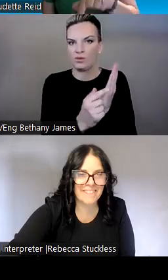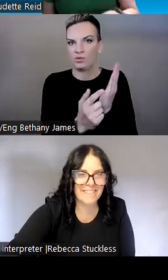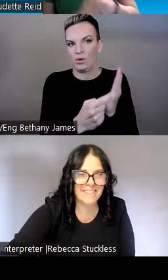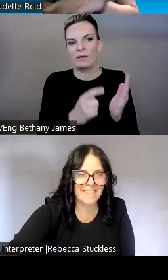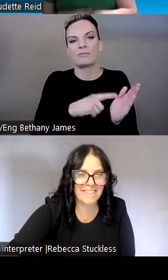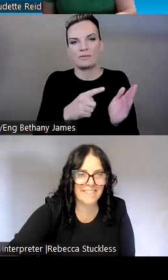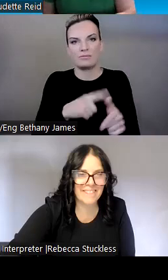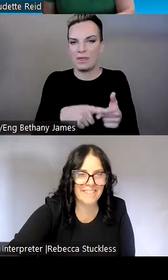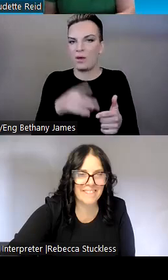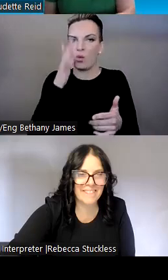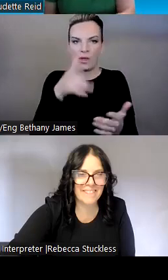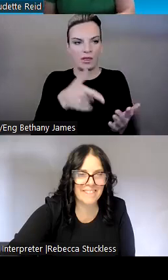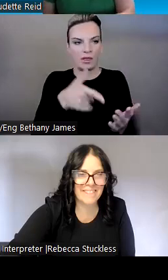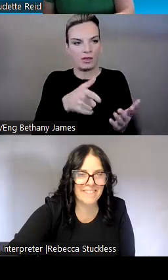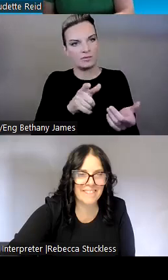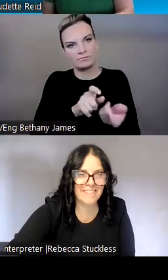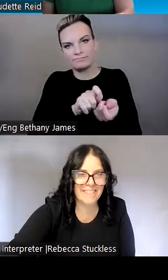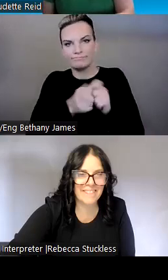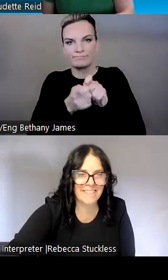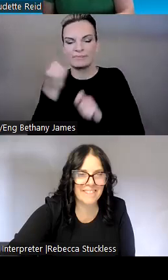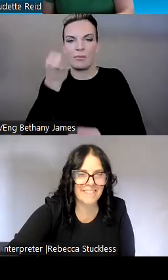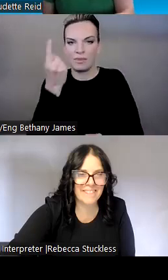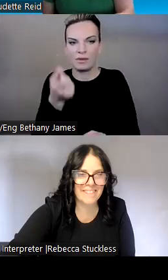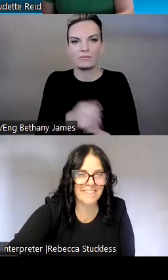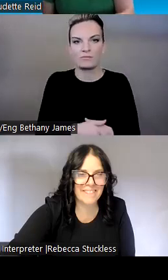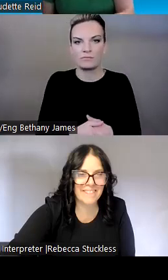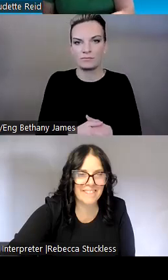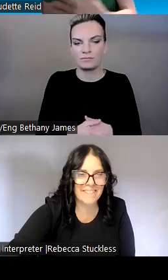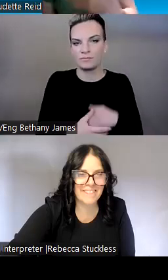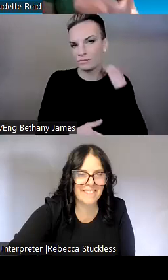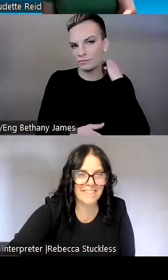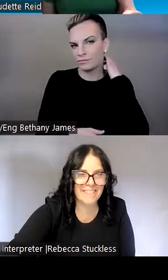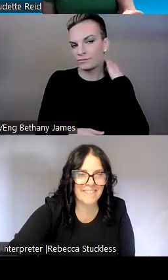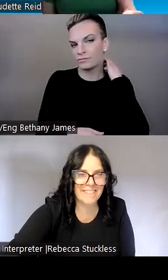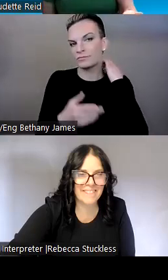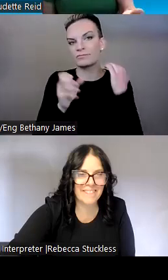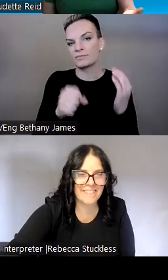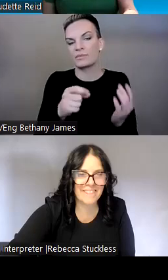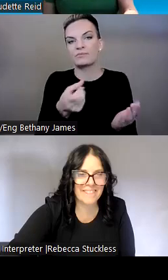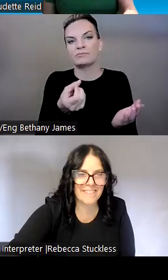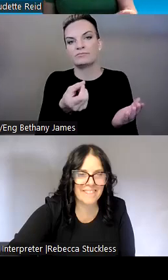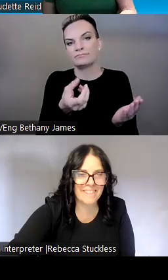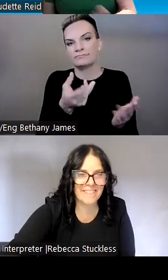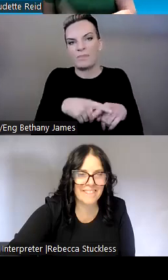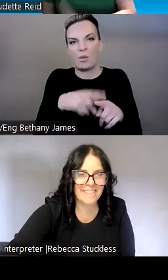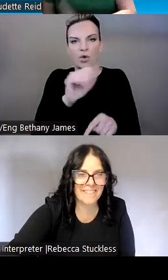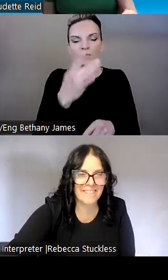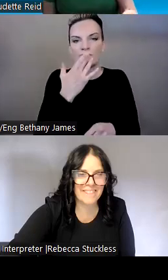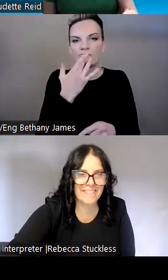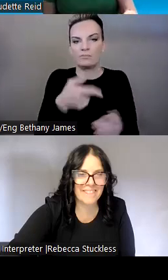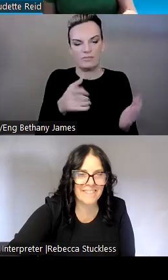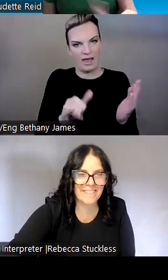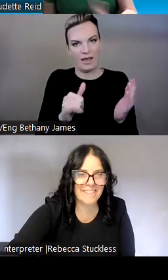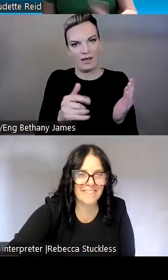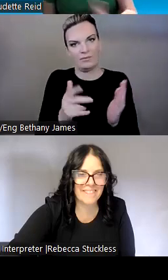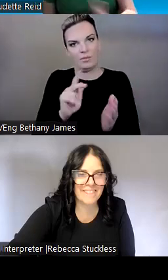or hitting the power button if you have an older iPhone will turn on a given accessibility feature, such